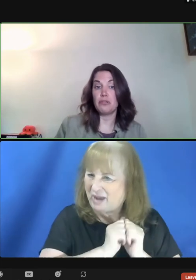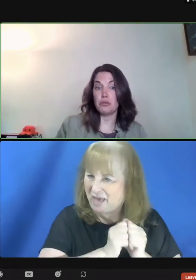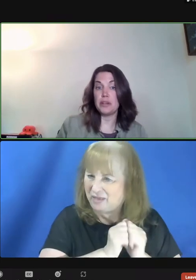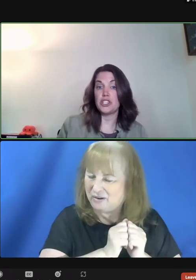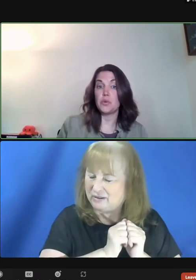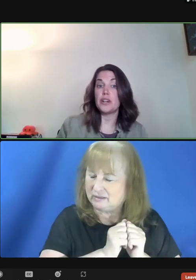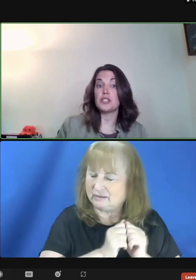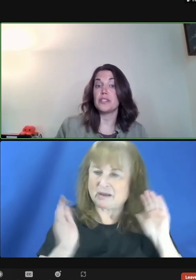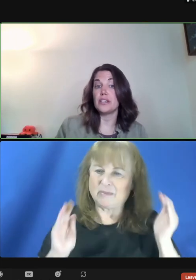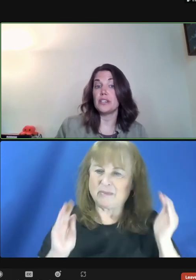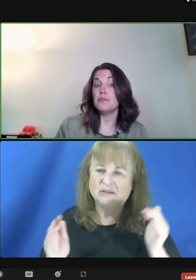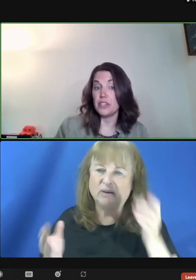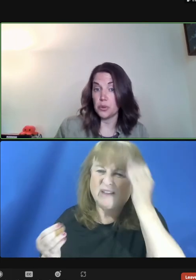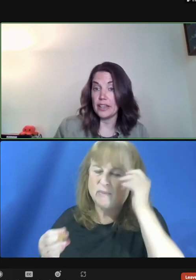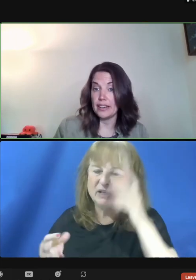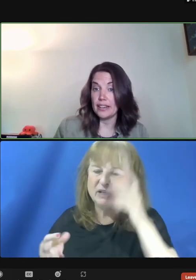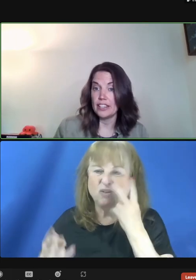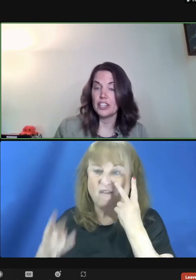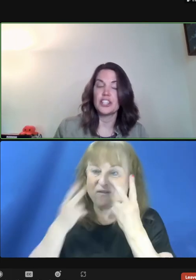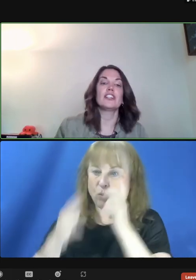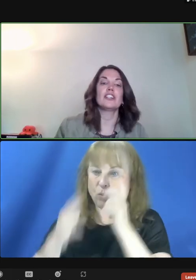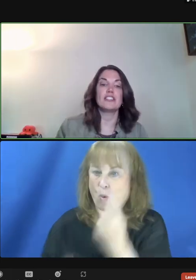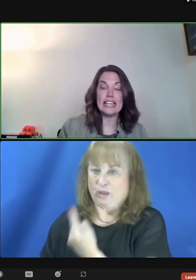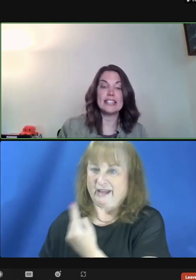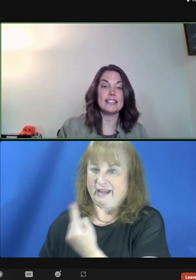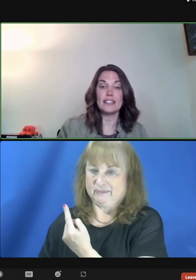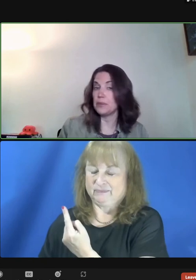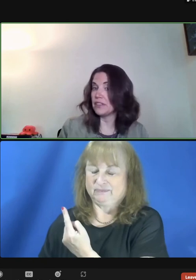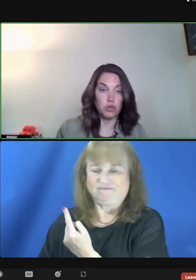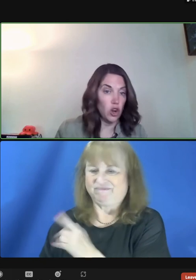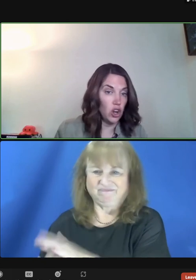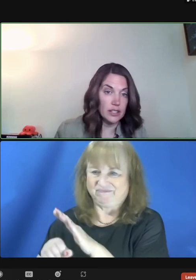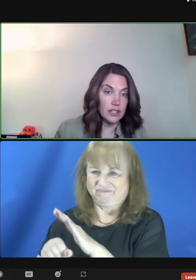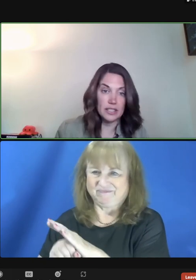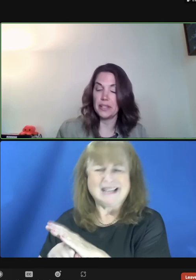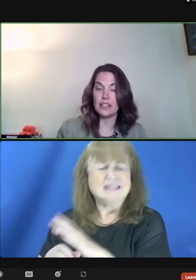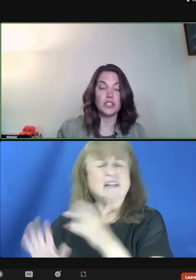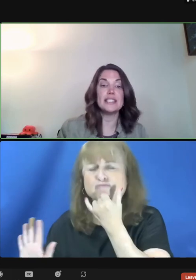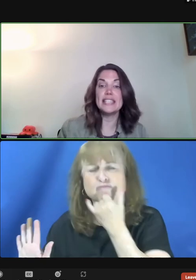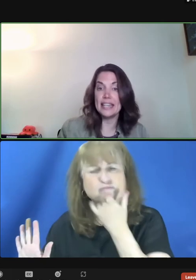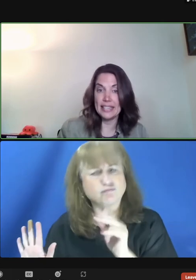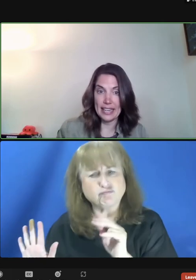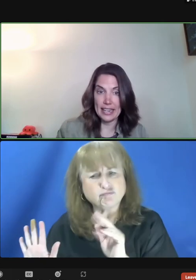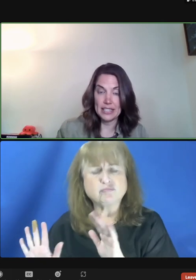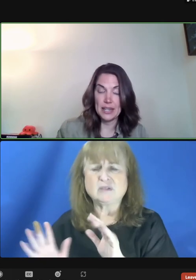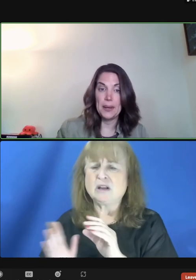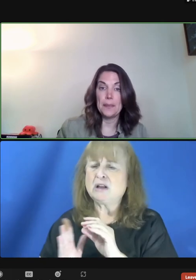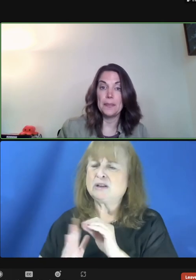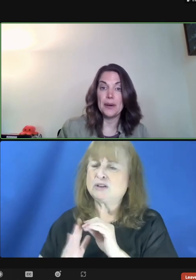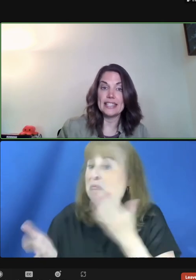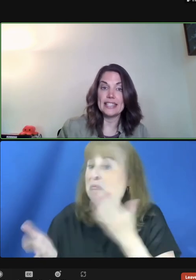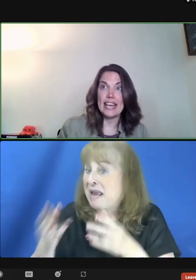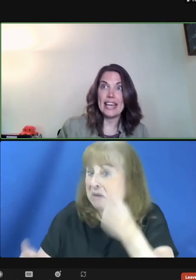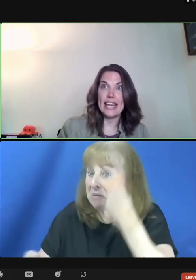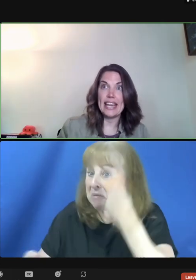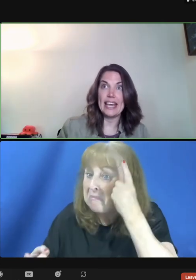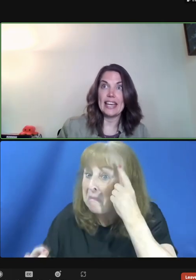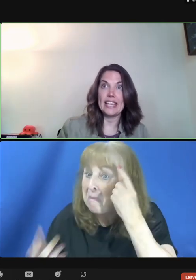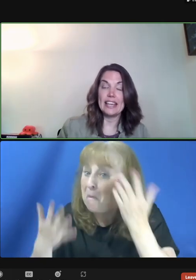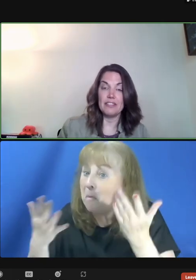versus when some information was presented visually. Right? Doesn't mean that it's wrong, doesn't mean that the student didn't get it,